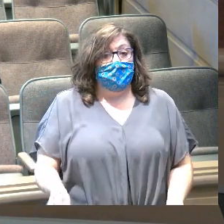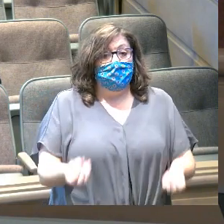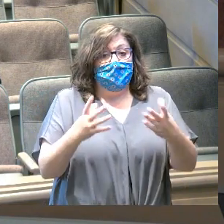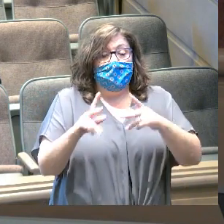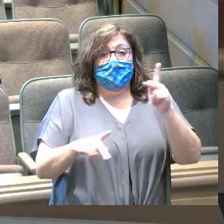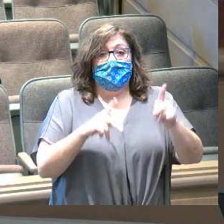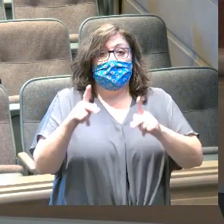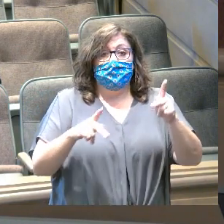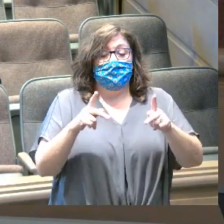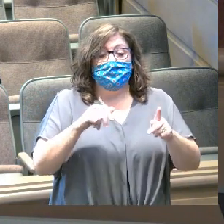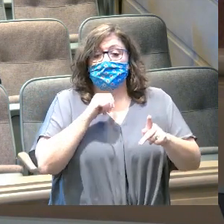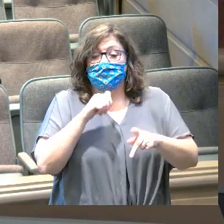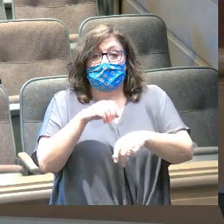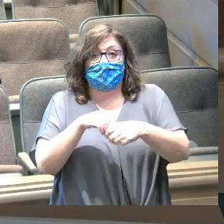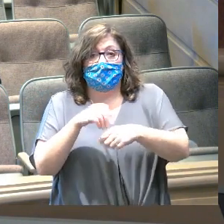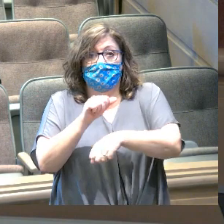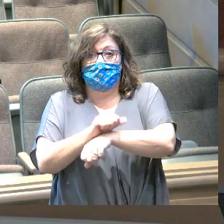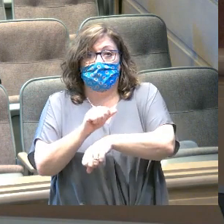work and unable